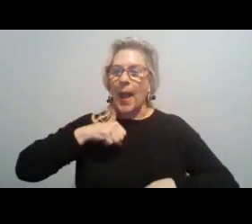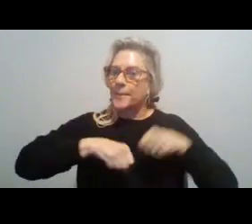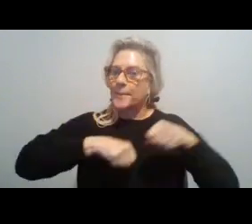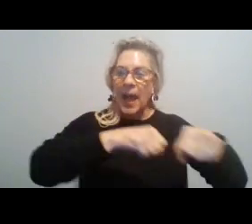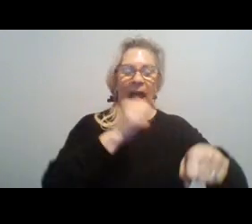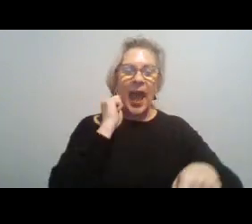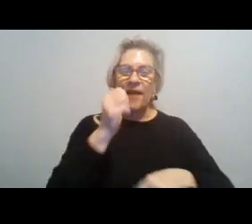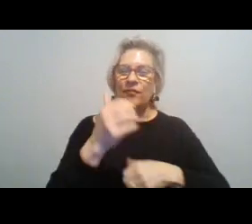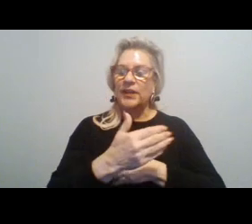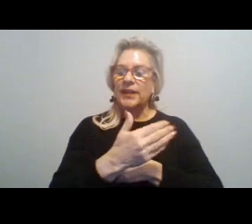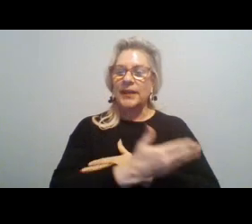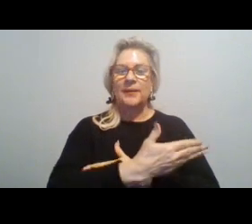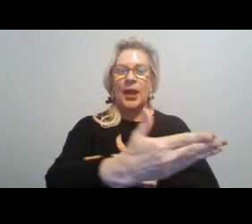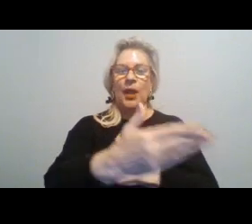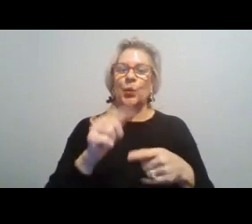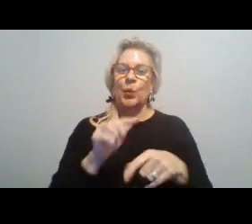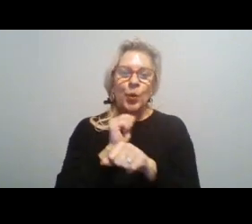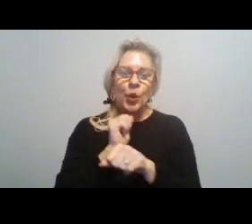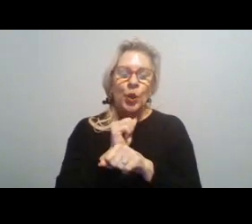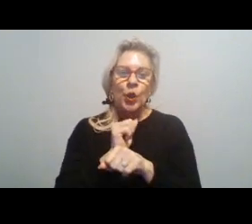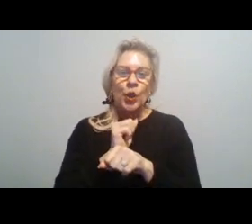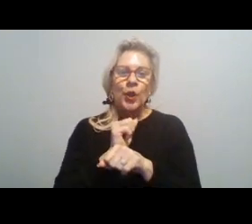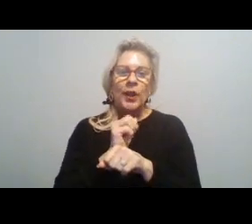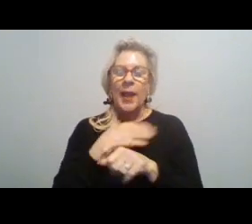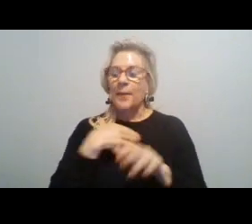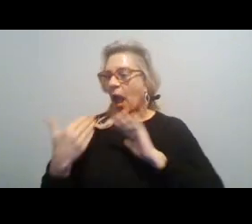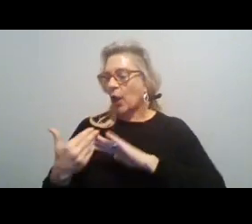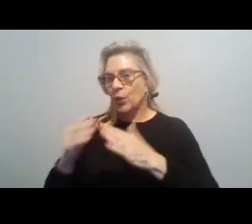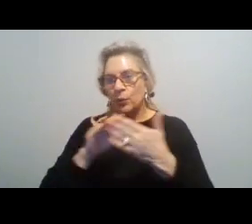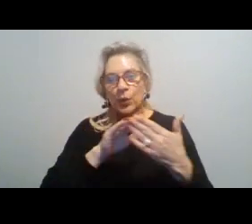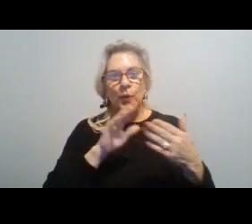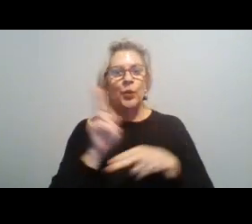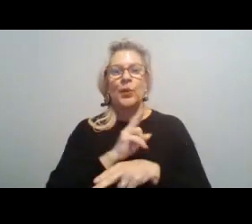My community bikes around